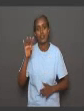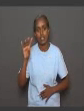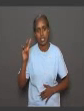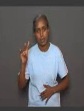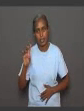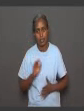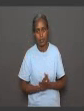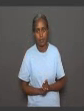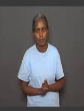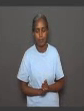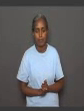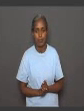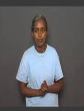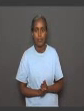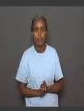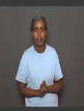equals -7.